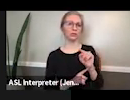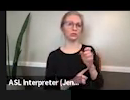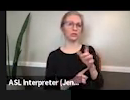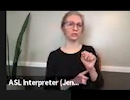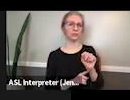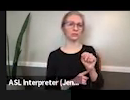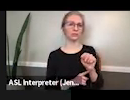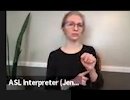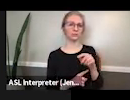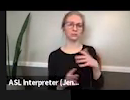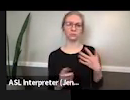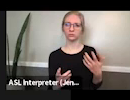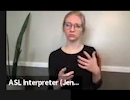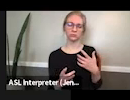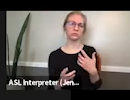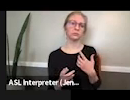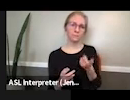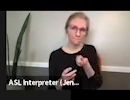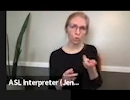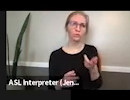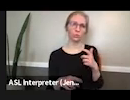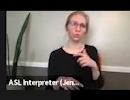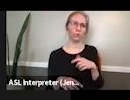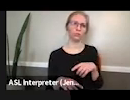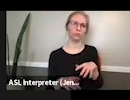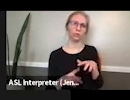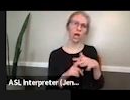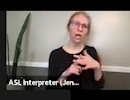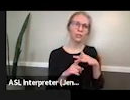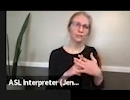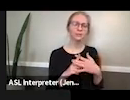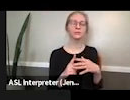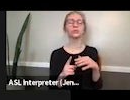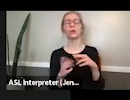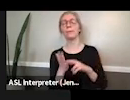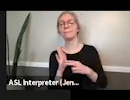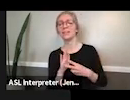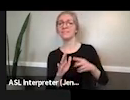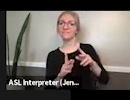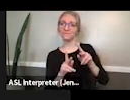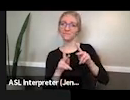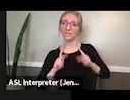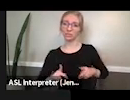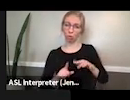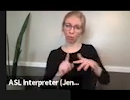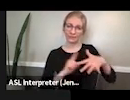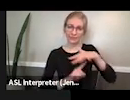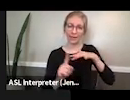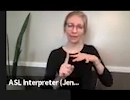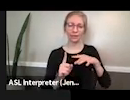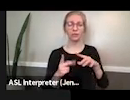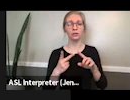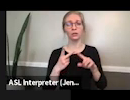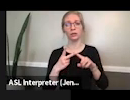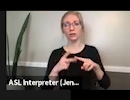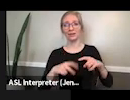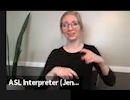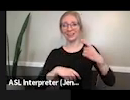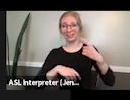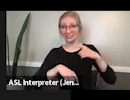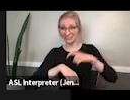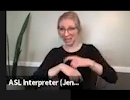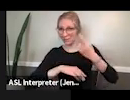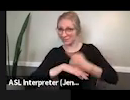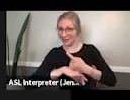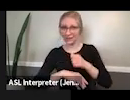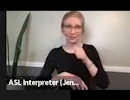Don't assess the child. And by context, I mean not only physical setting, but times of day. Don't always assess at 9